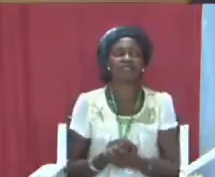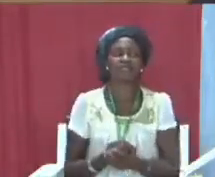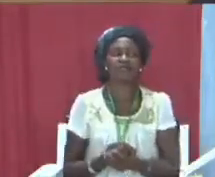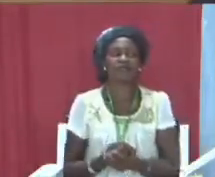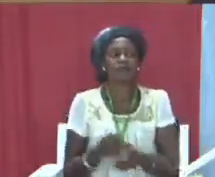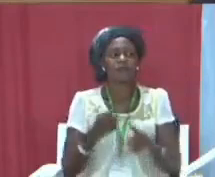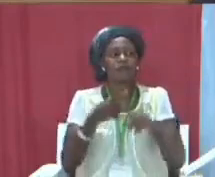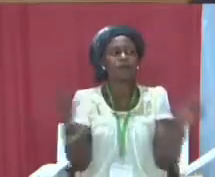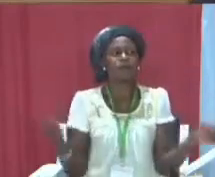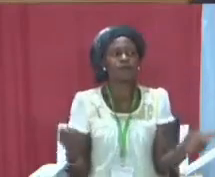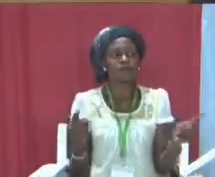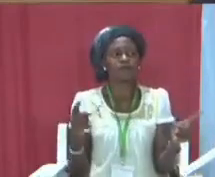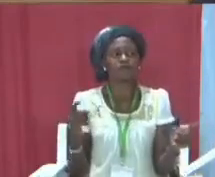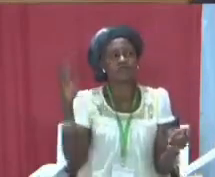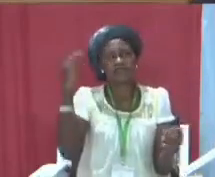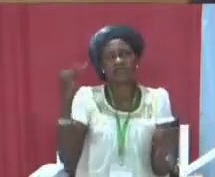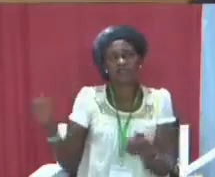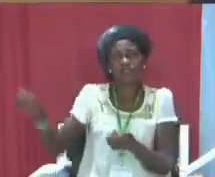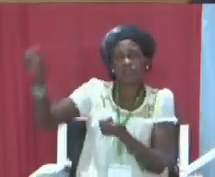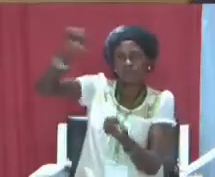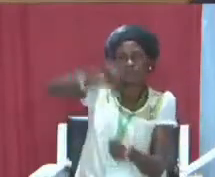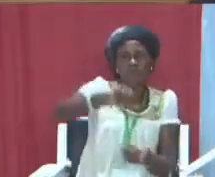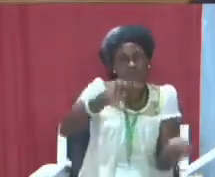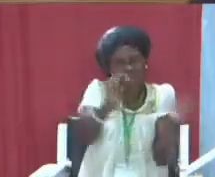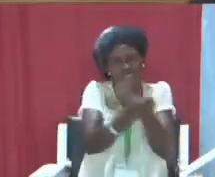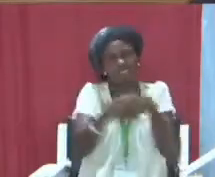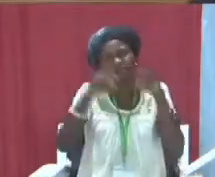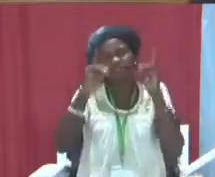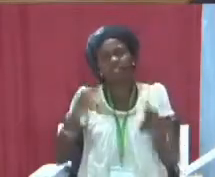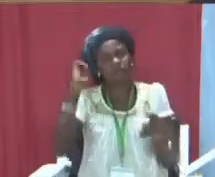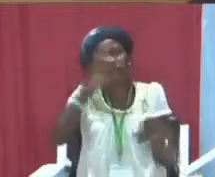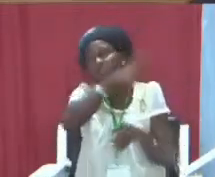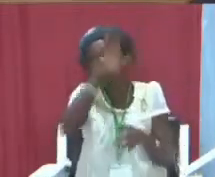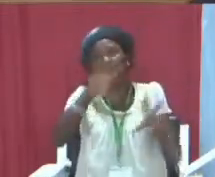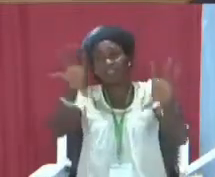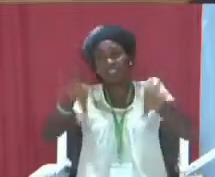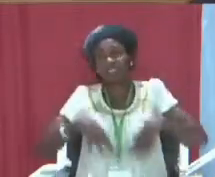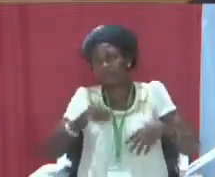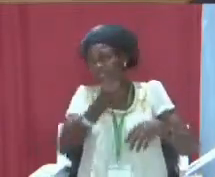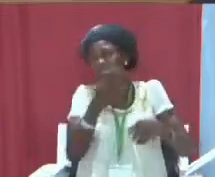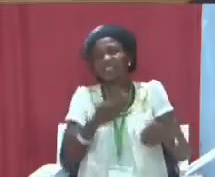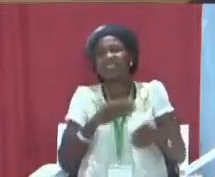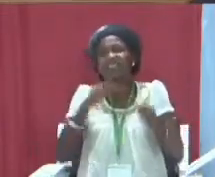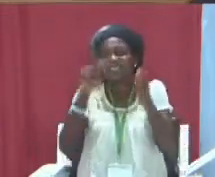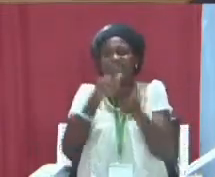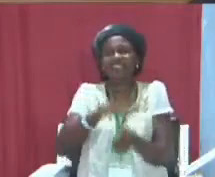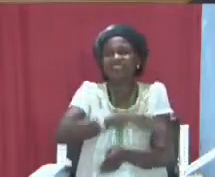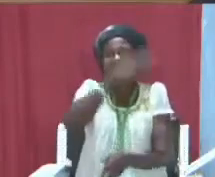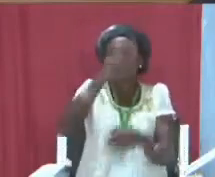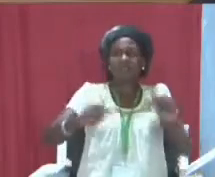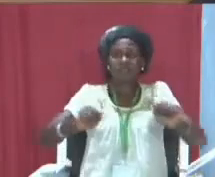But he turned them down. He will not accept anything less than total surrender and captivity.